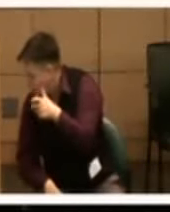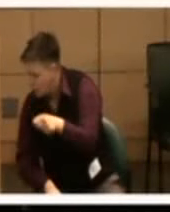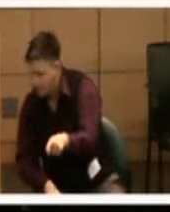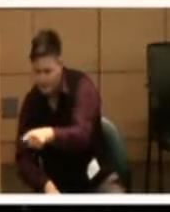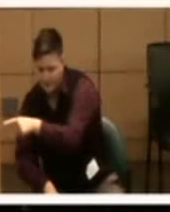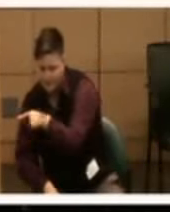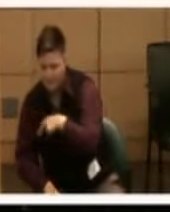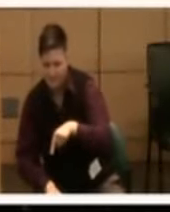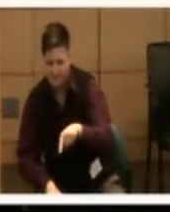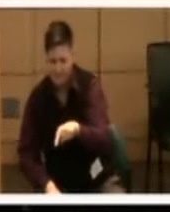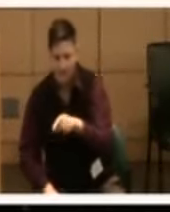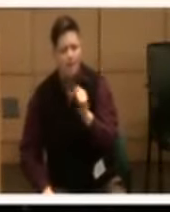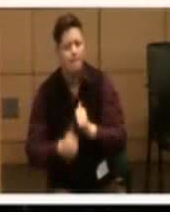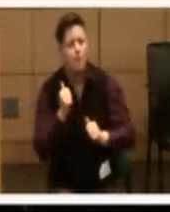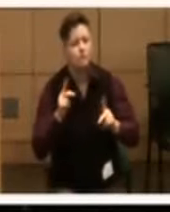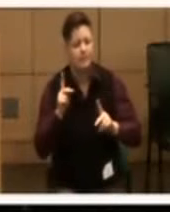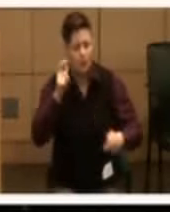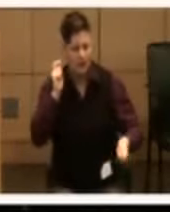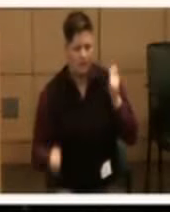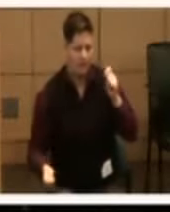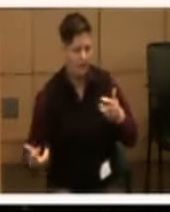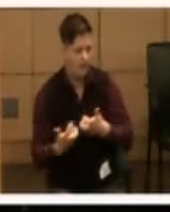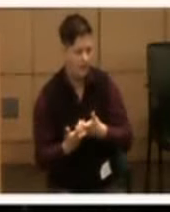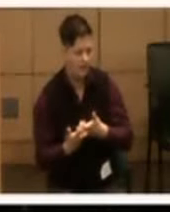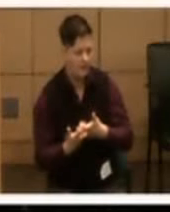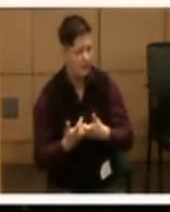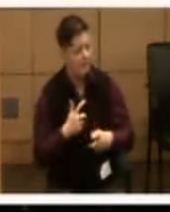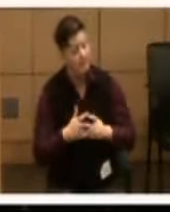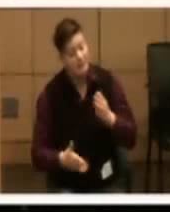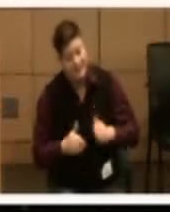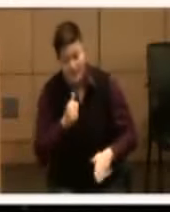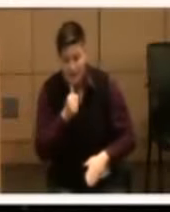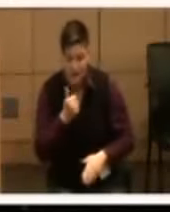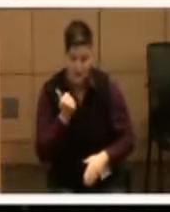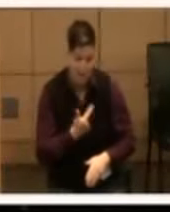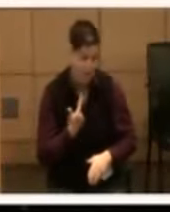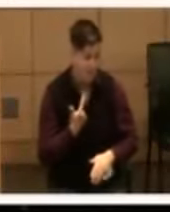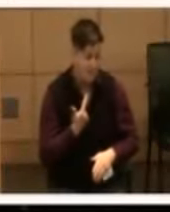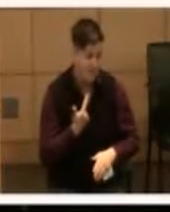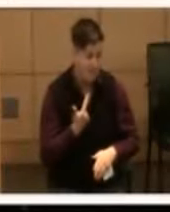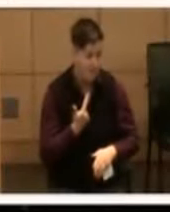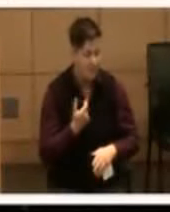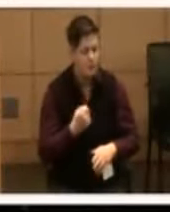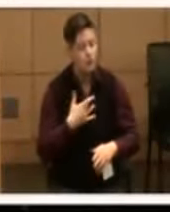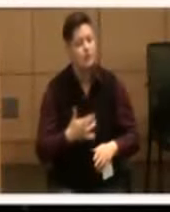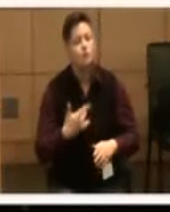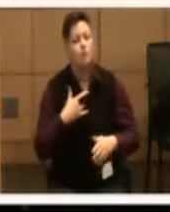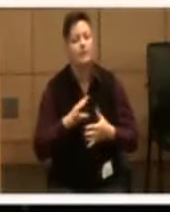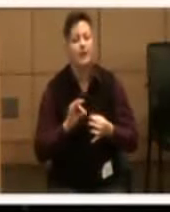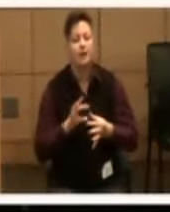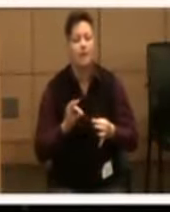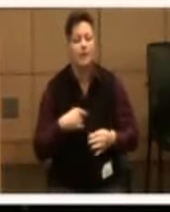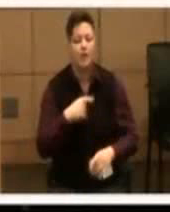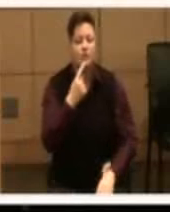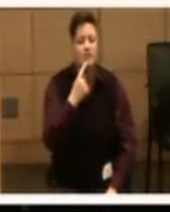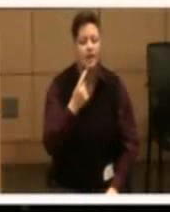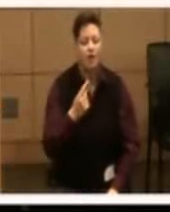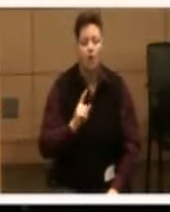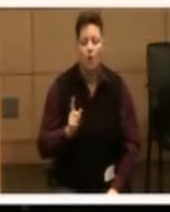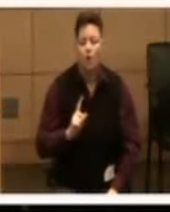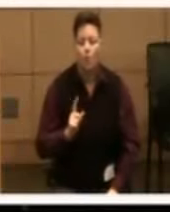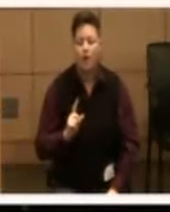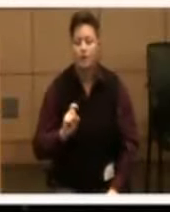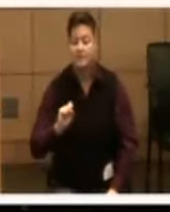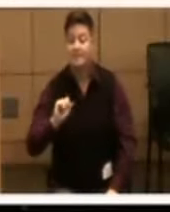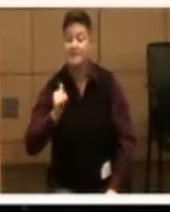most people are aware of that, but maybe not everybody. So I usually want to make a comment about, you know, where is the signal of